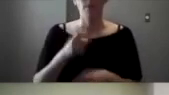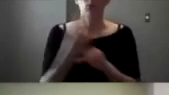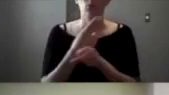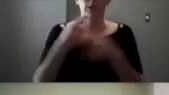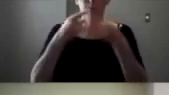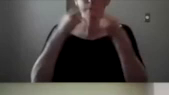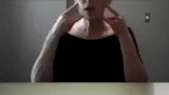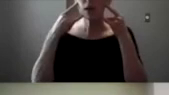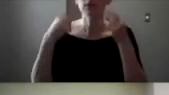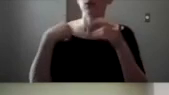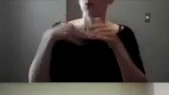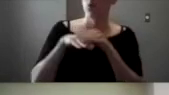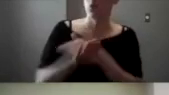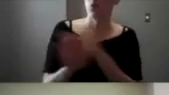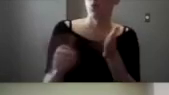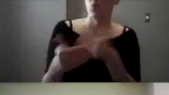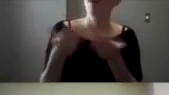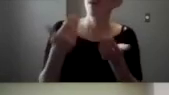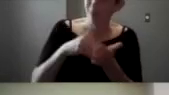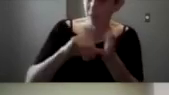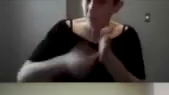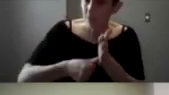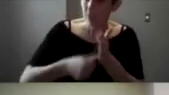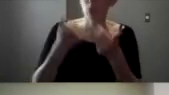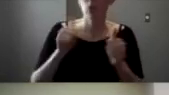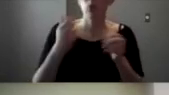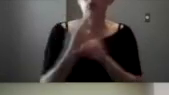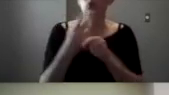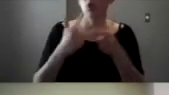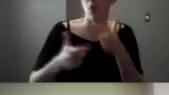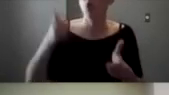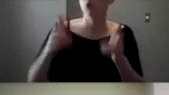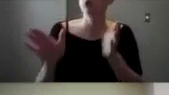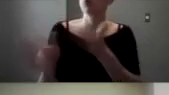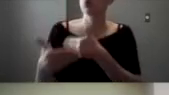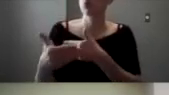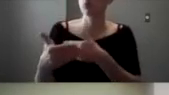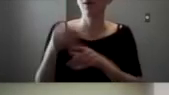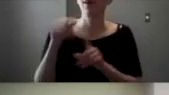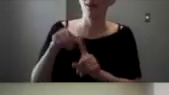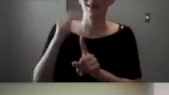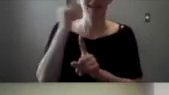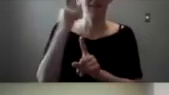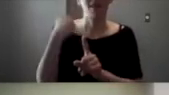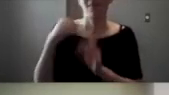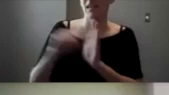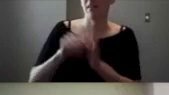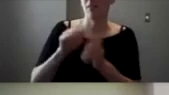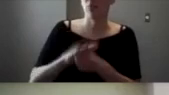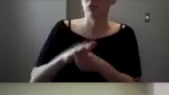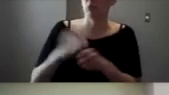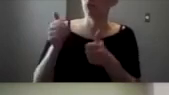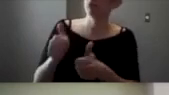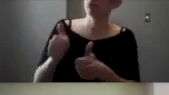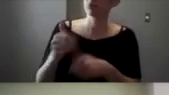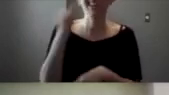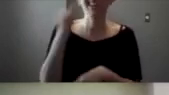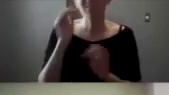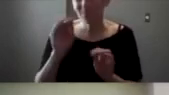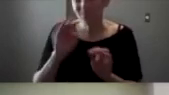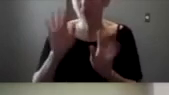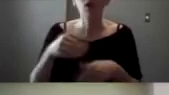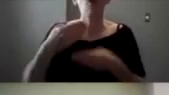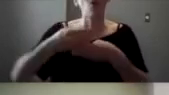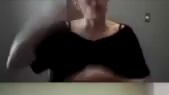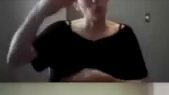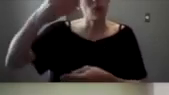again, try to use your largest room, especially if it's one that benefits from negative pressure, or if you don't have that, even open a window, and that may